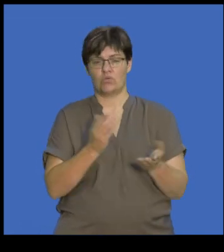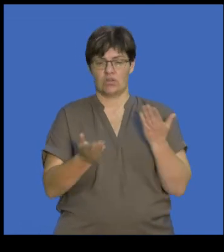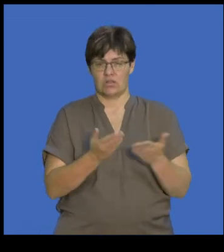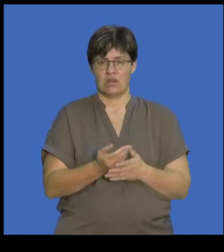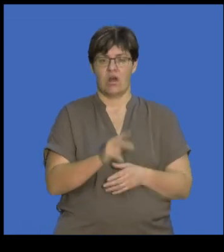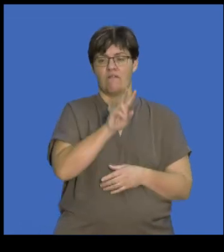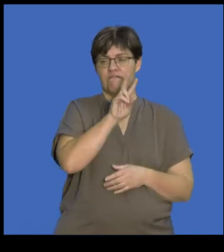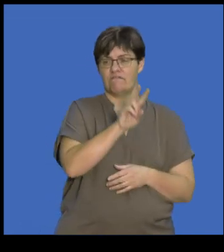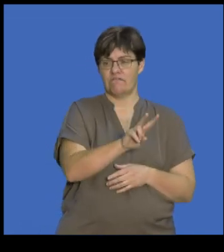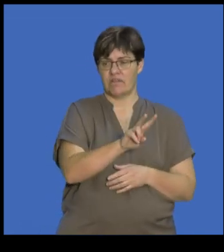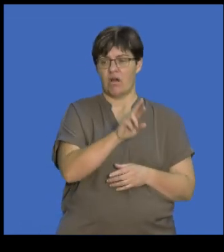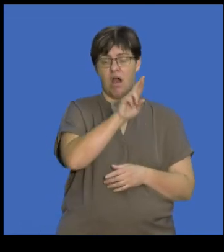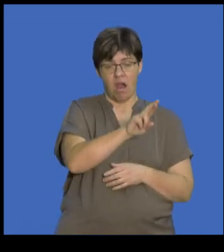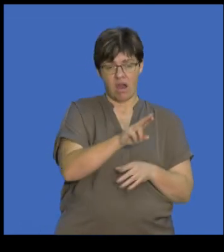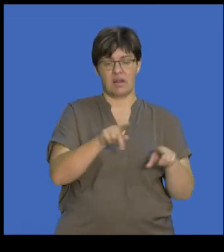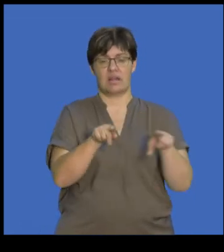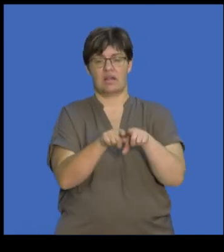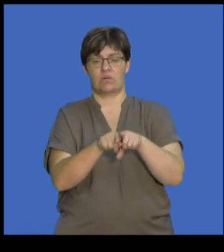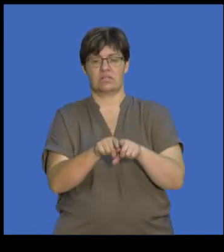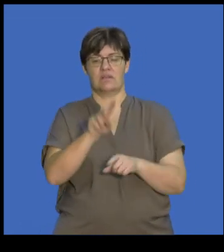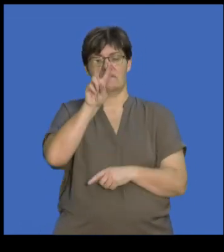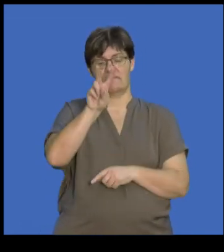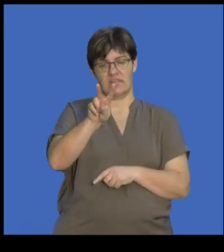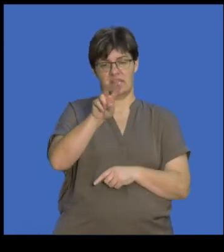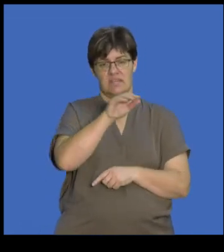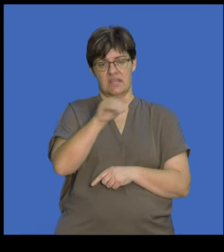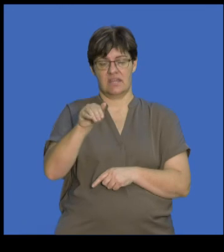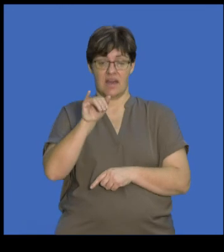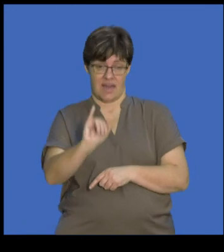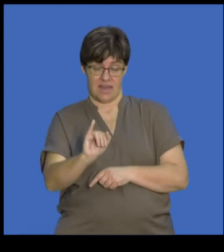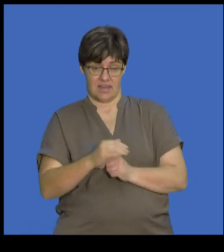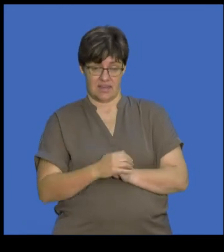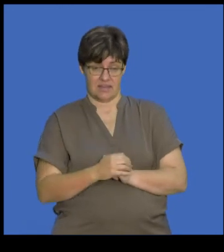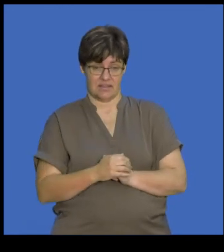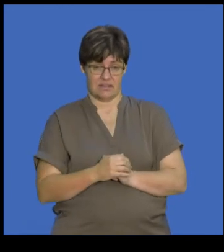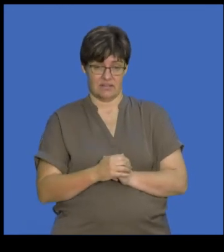current, which is V is equals to R is equals to V over I. Okay,